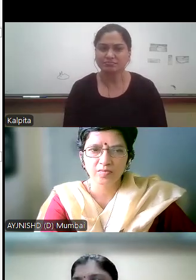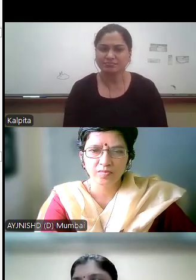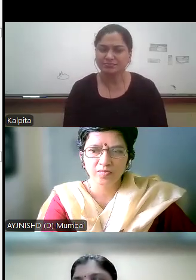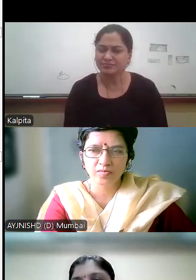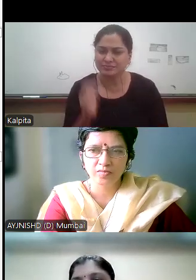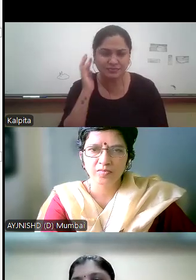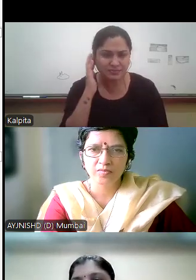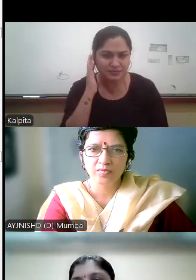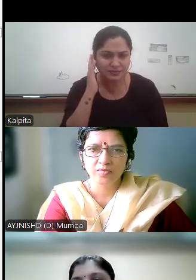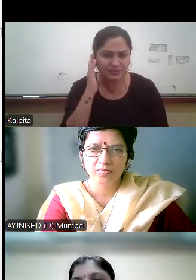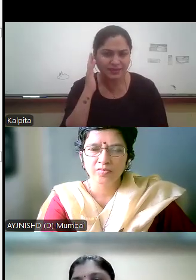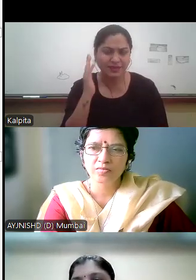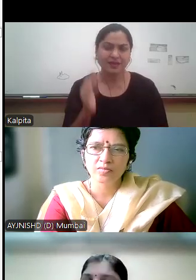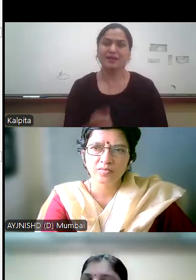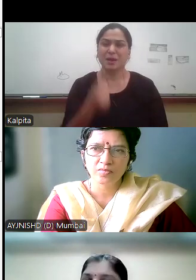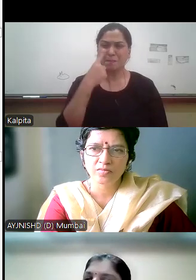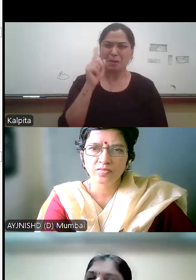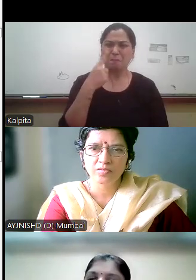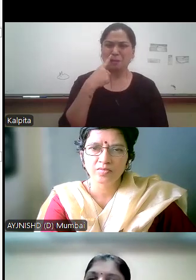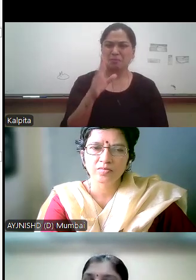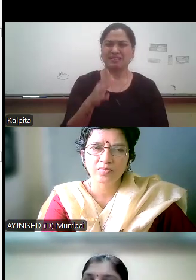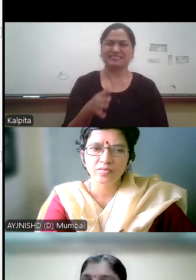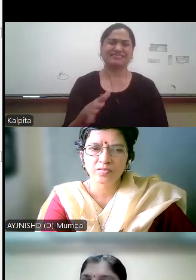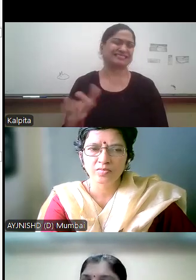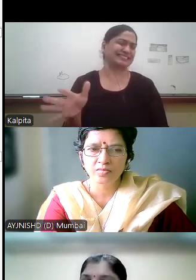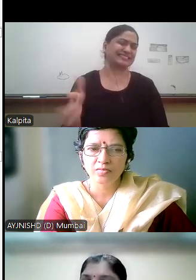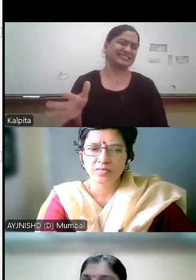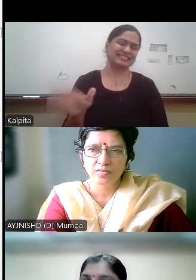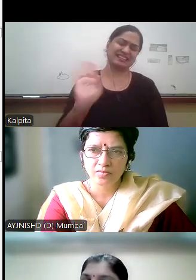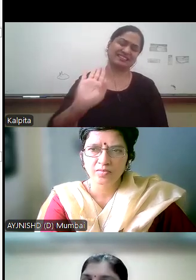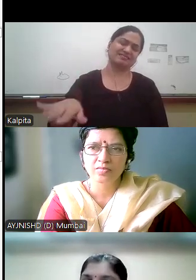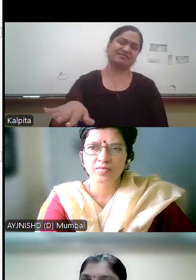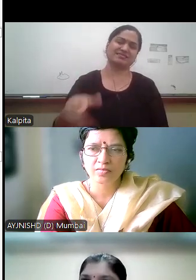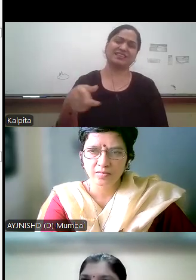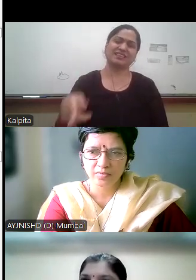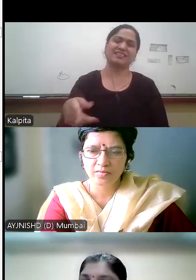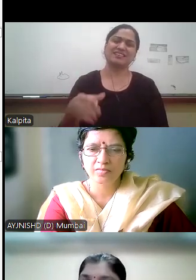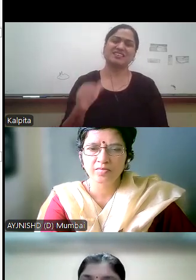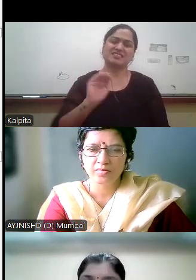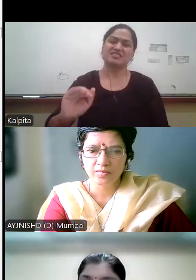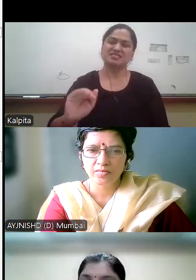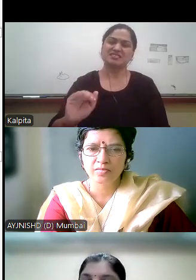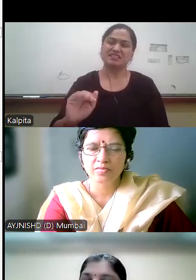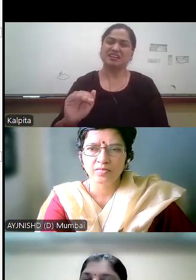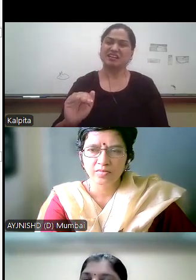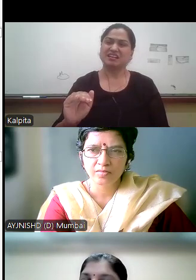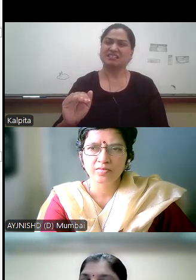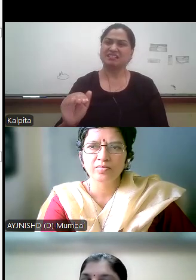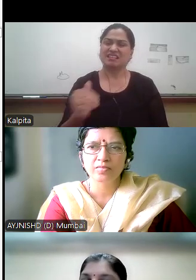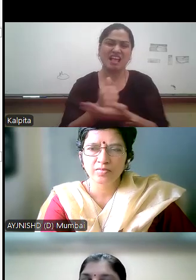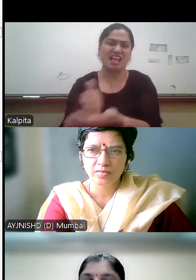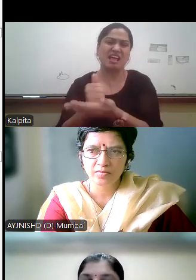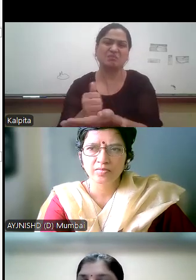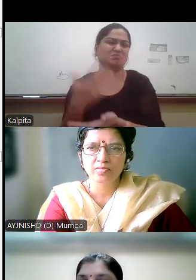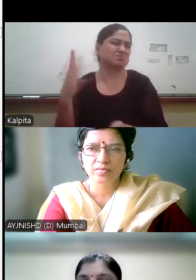parents say, okay, koi baat nahi, jaise don't need to do anything. No intervention is needed. Some people will tell them, no, it's not. If they don't